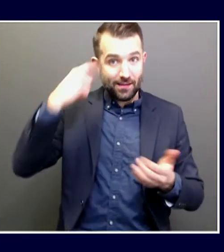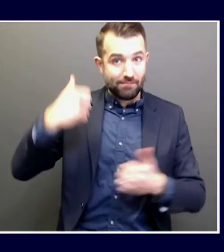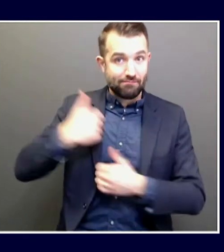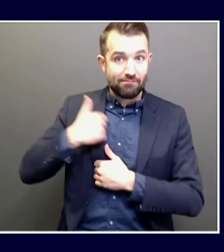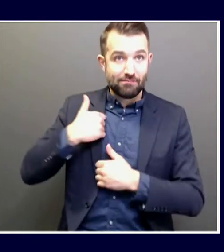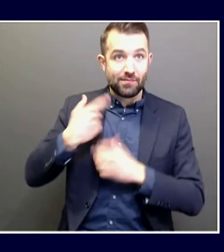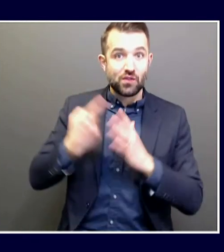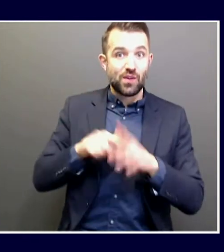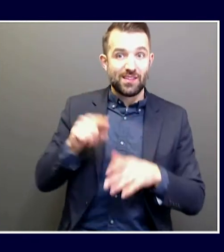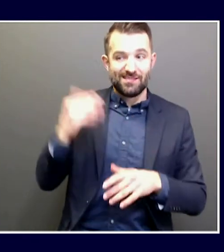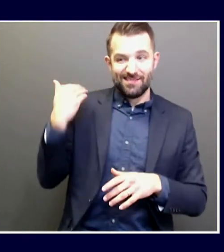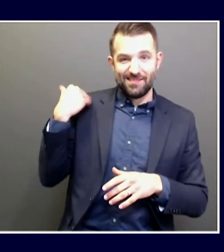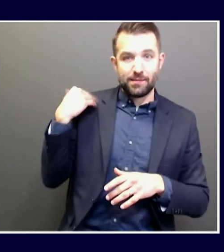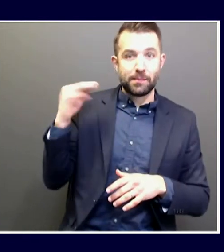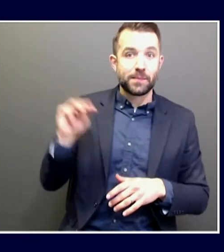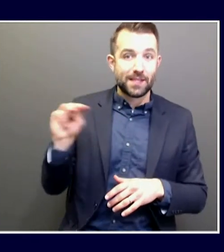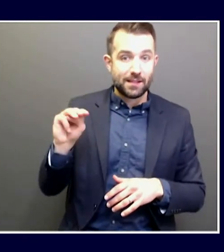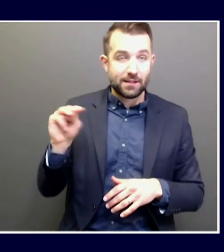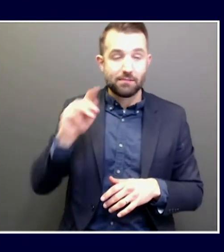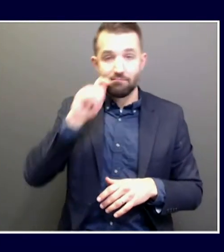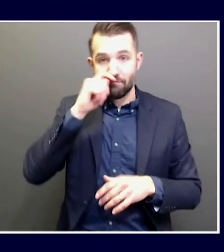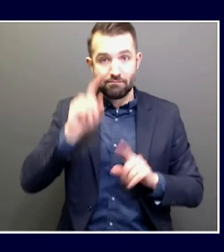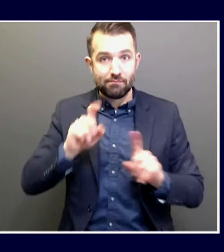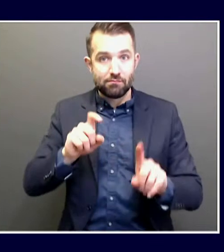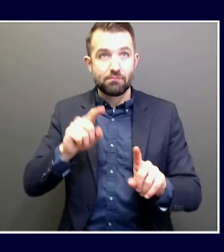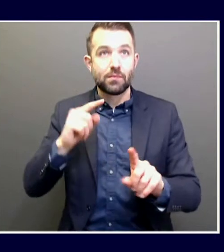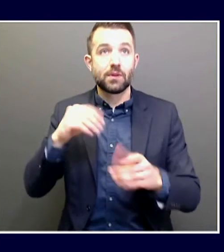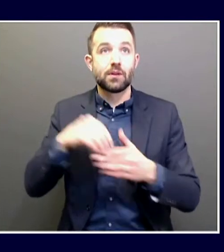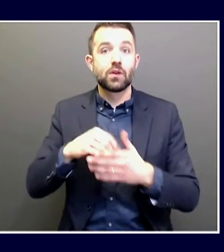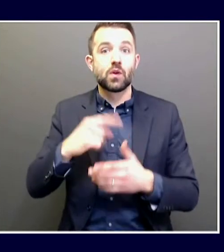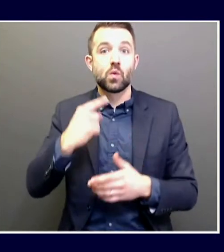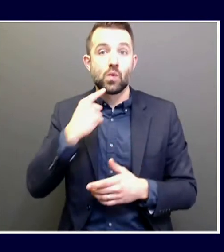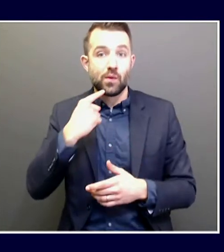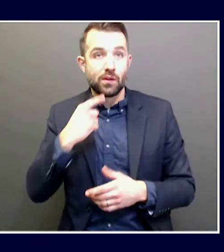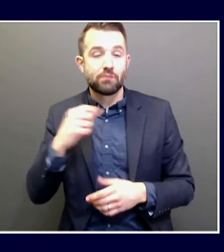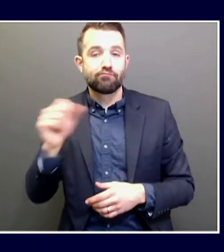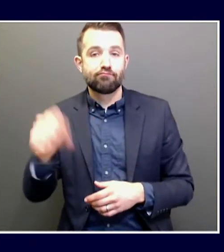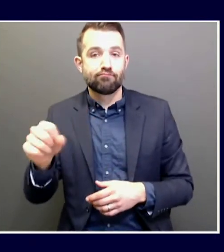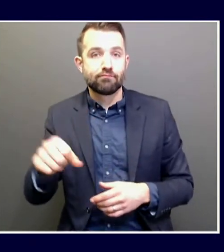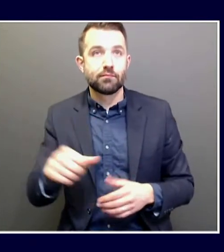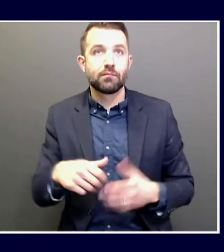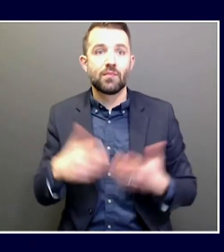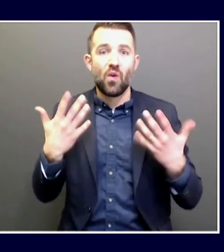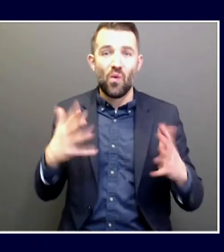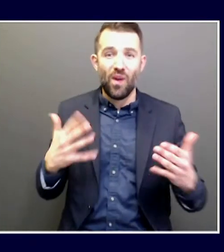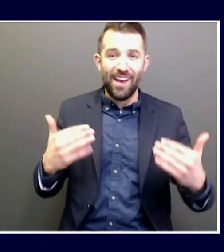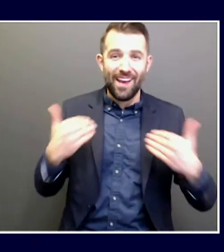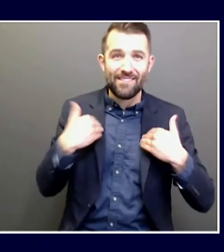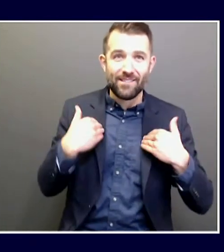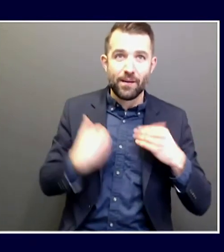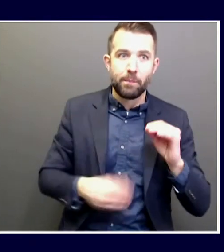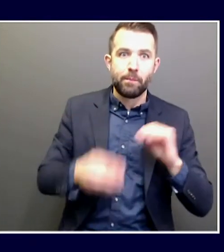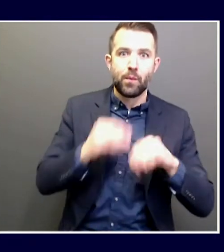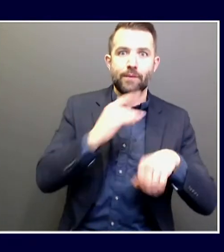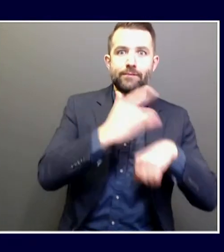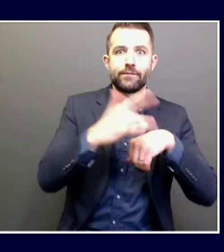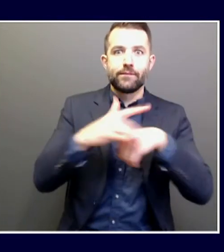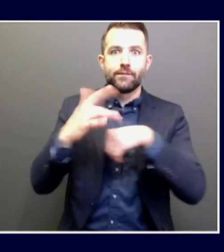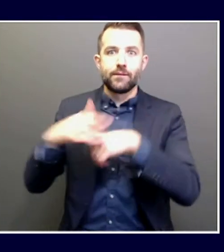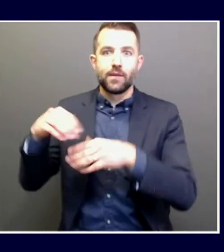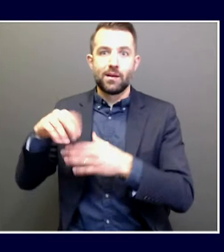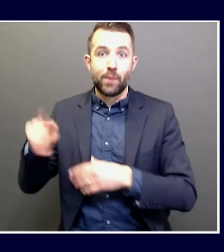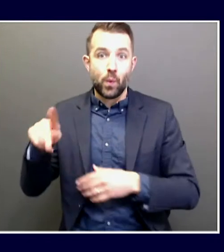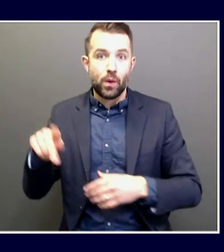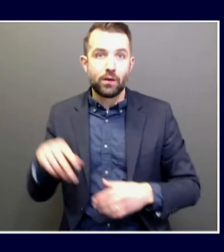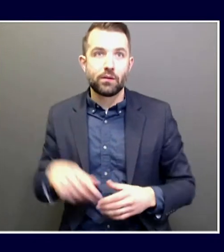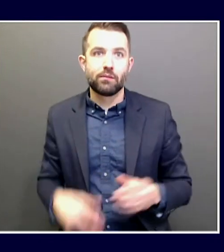Westbrook have expanded their offerings to build on what they were already offering. Megan, you noted in Portland, more offerings at Cross, et